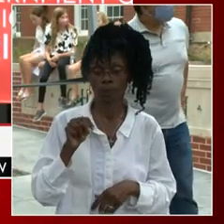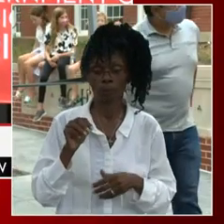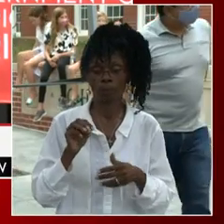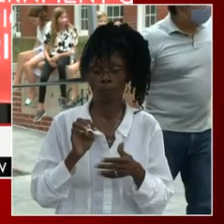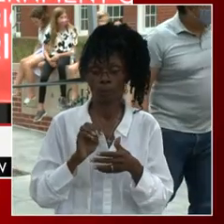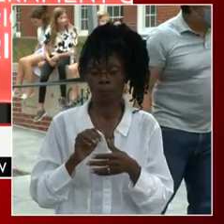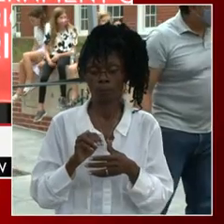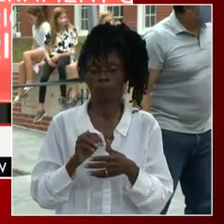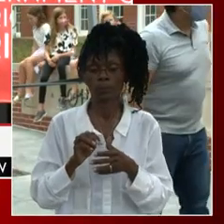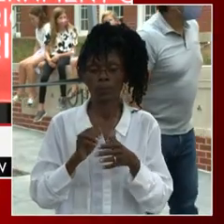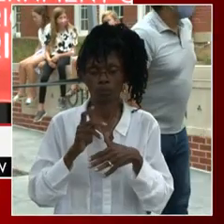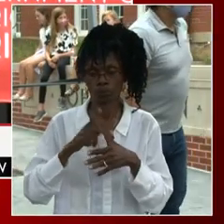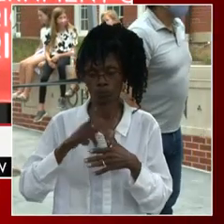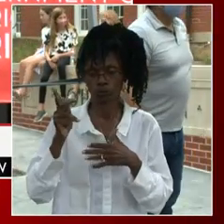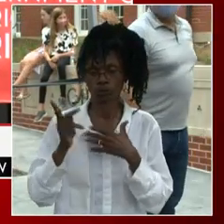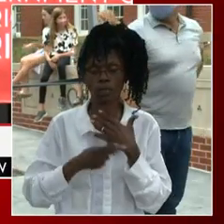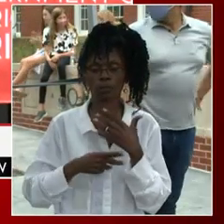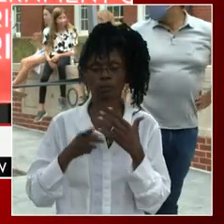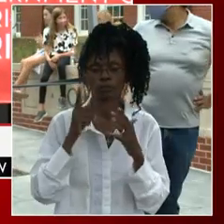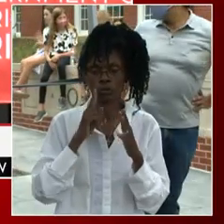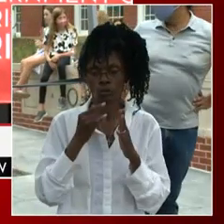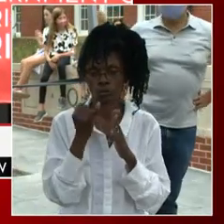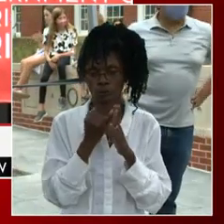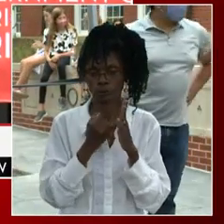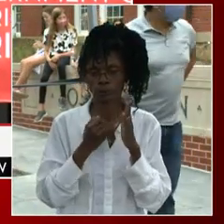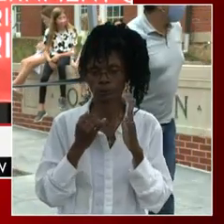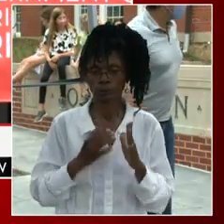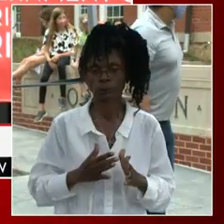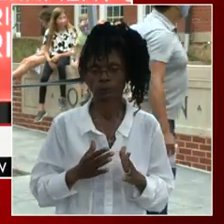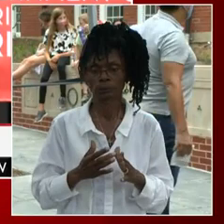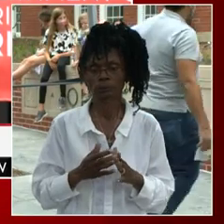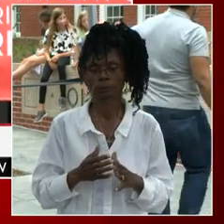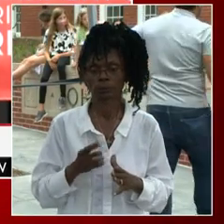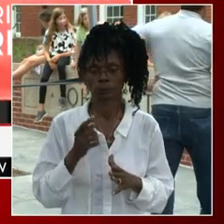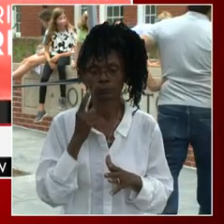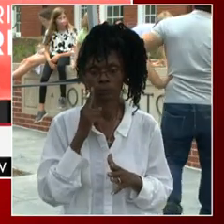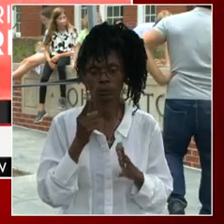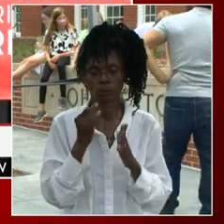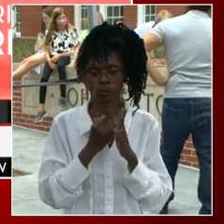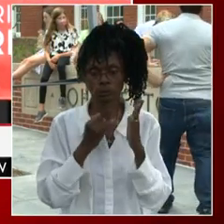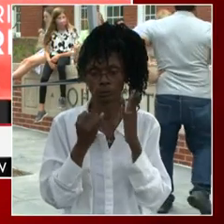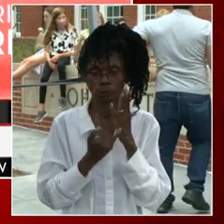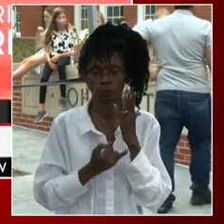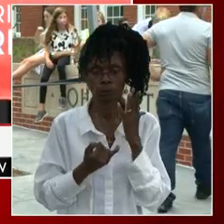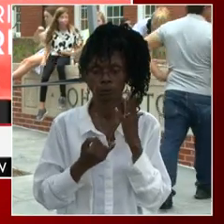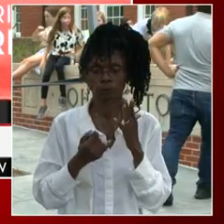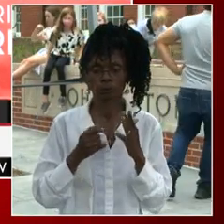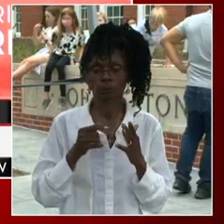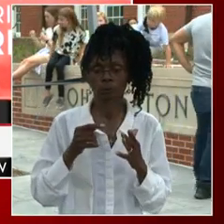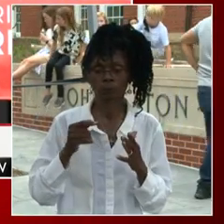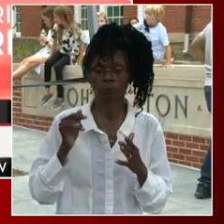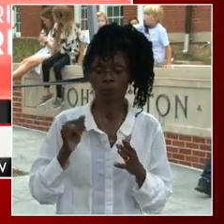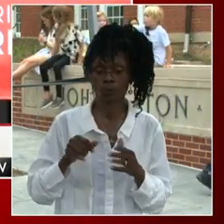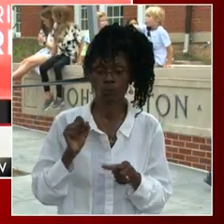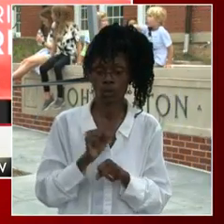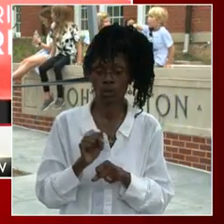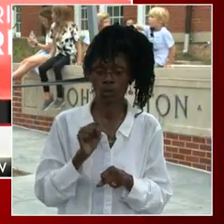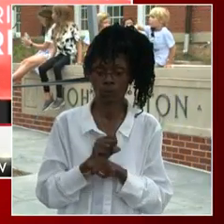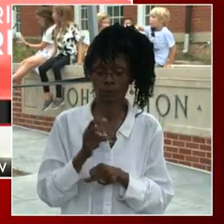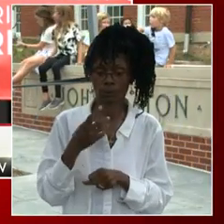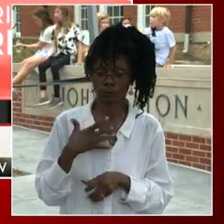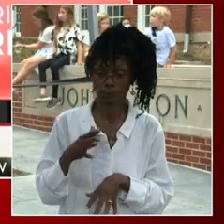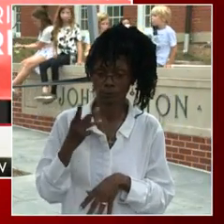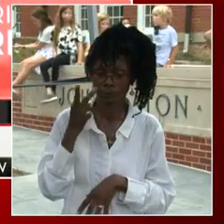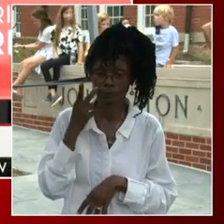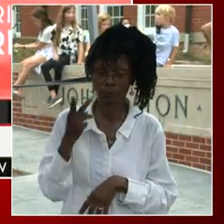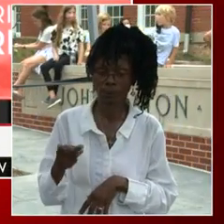of the DGS Percent for Art program, whose original work you will see during the tour, thank you for your